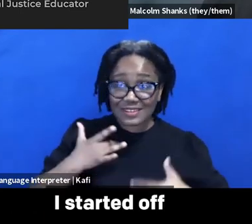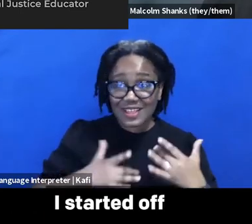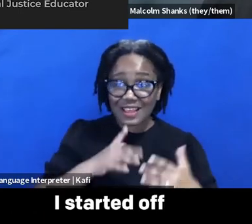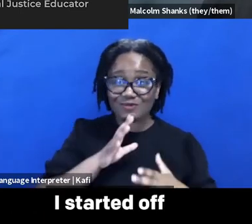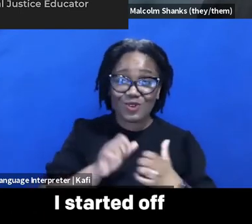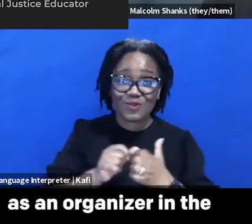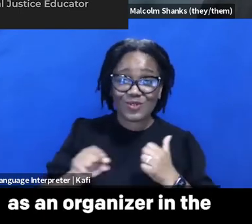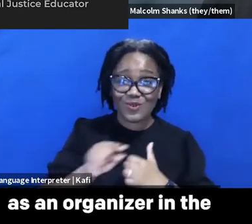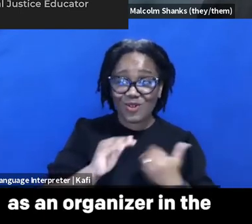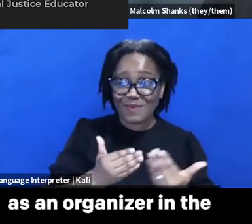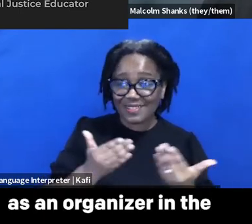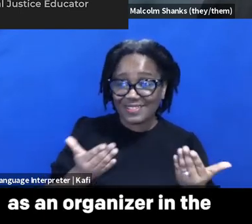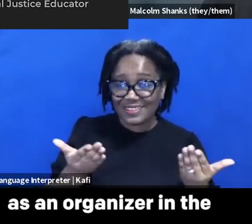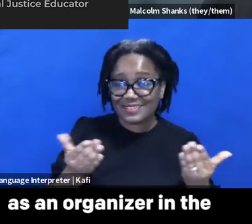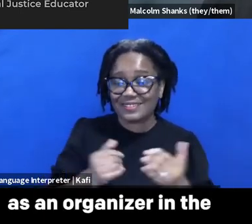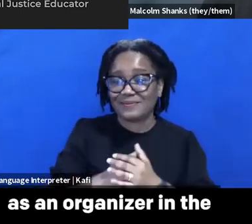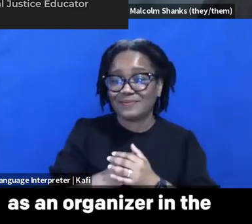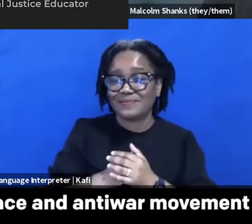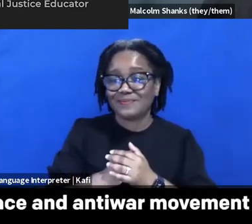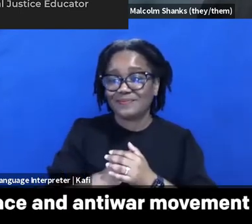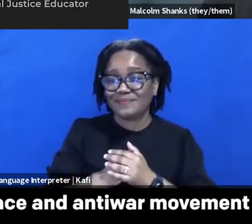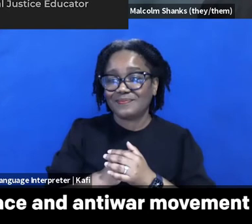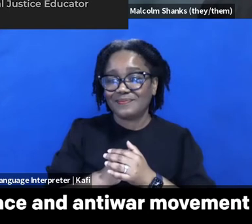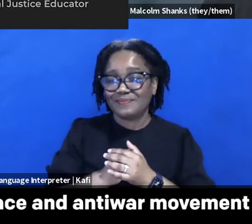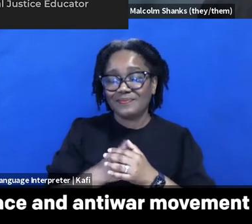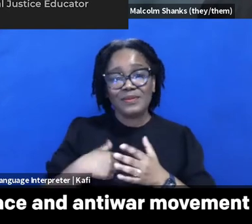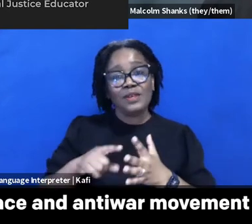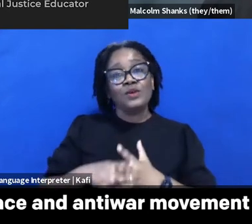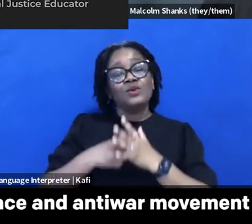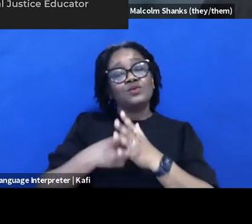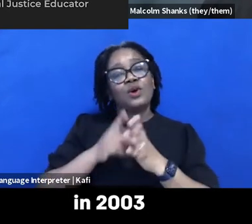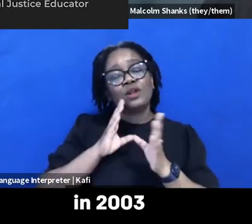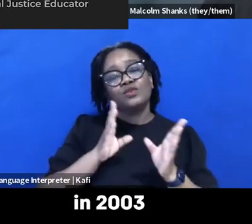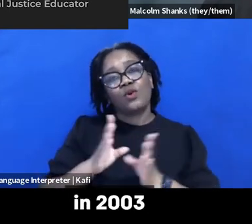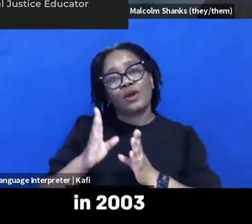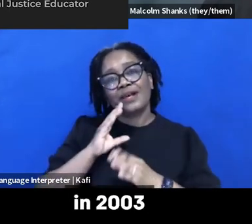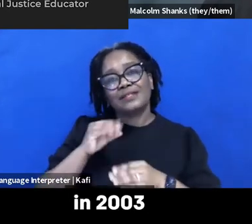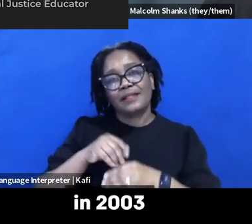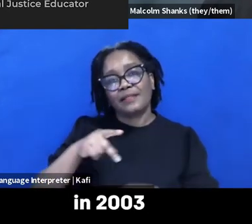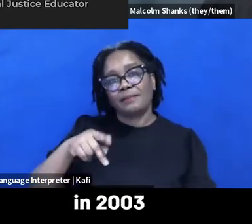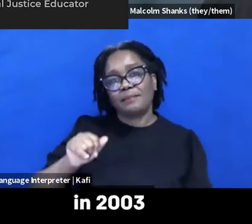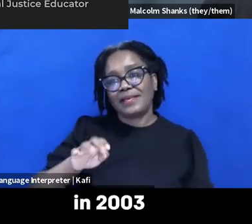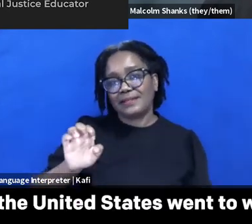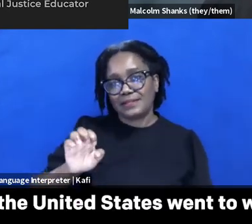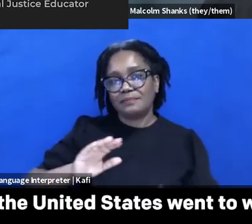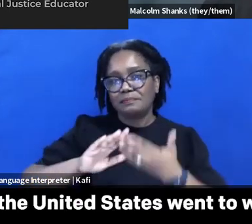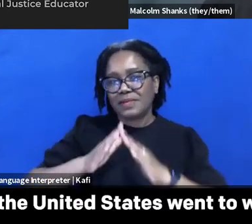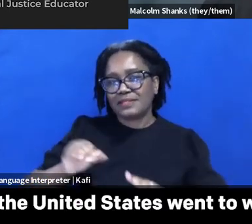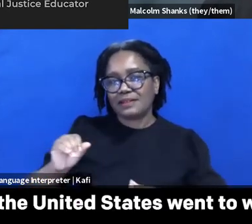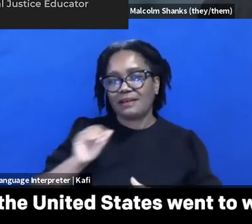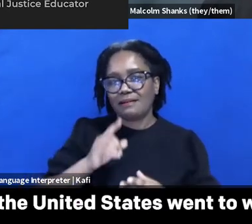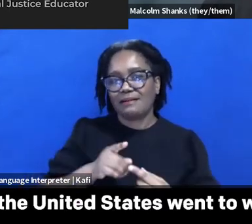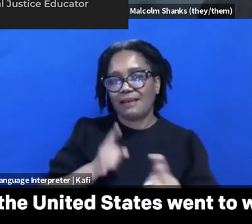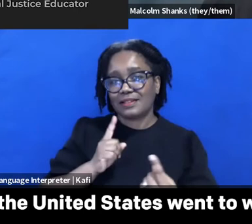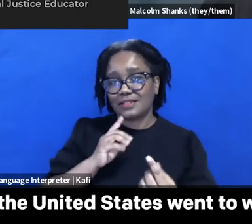about this. I started off as an organizer in the peace and anti-war movement in